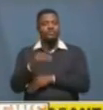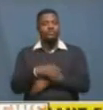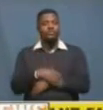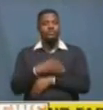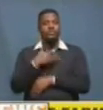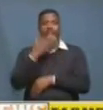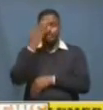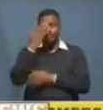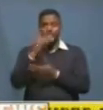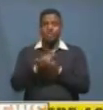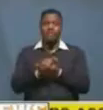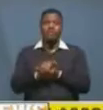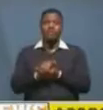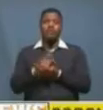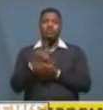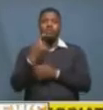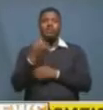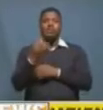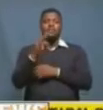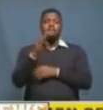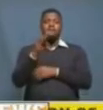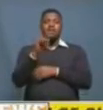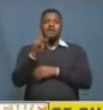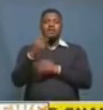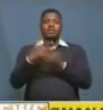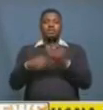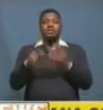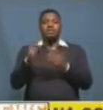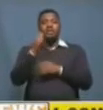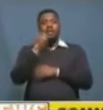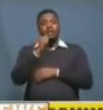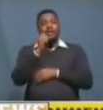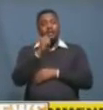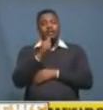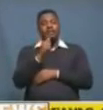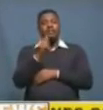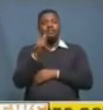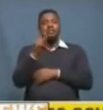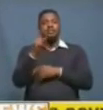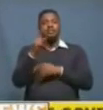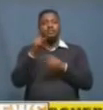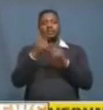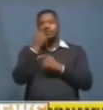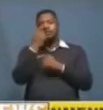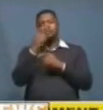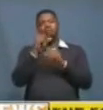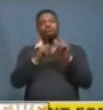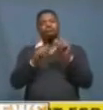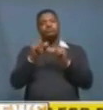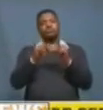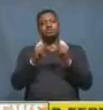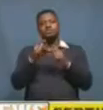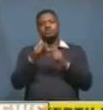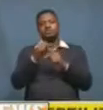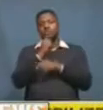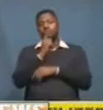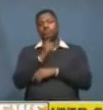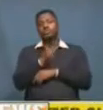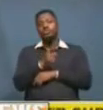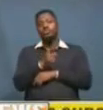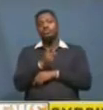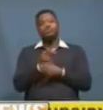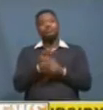that one of the biases is that if you're a girl, you won't understand science, which is far from the truth.